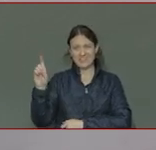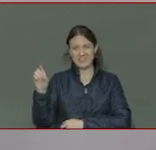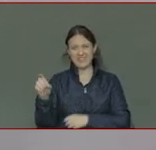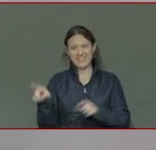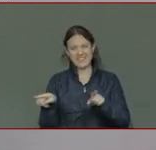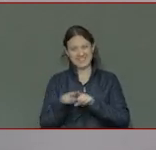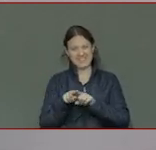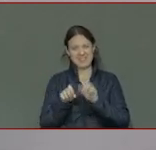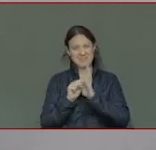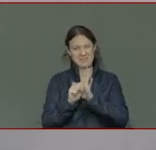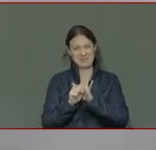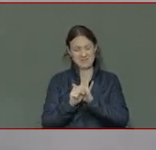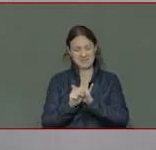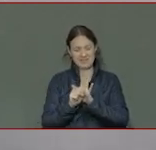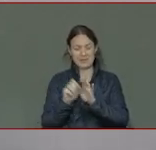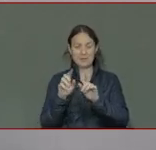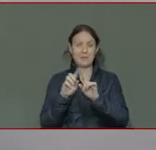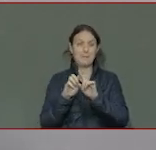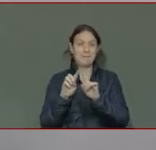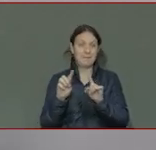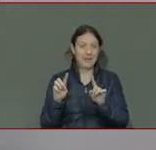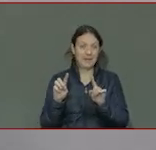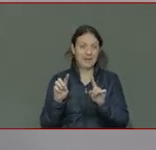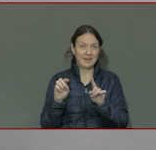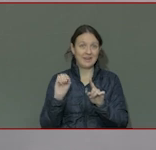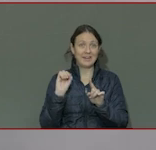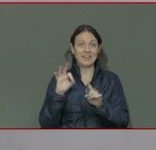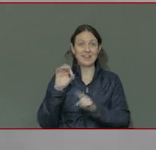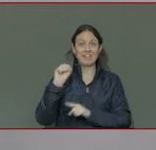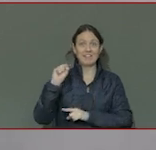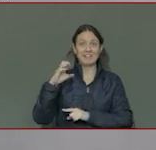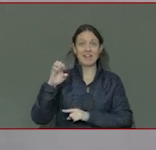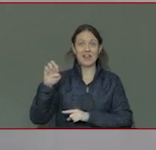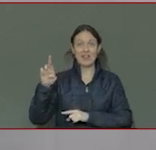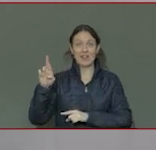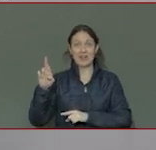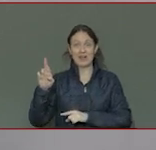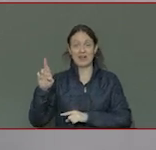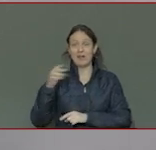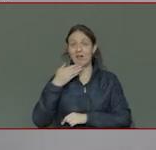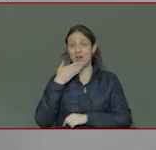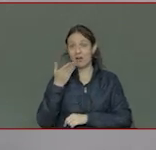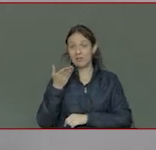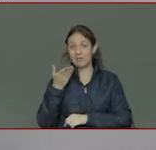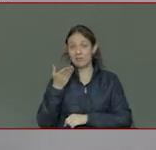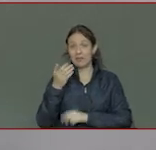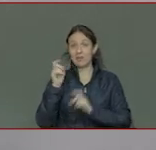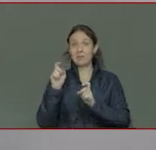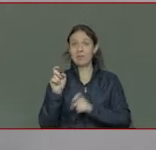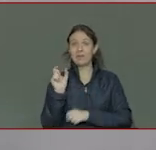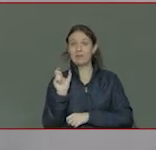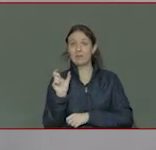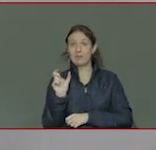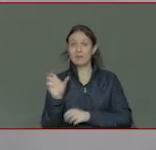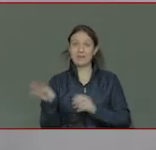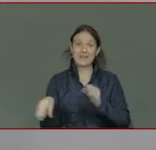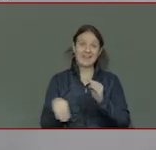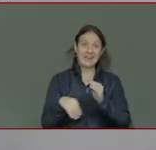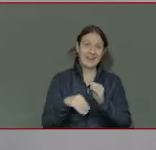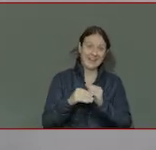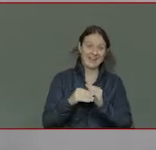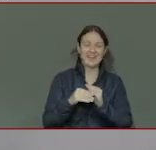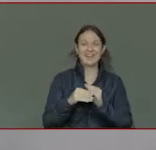you are asked to give a scalar quantity, just put in that word of the scalar